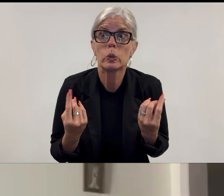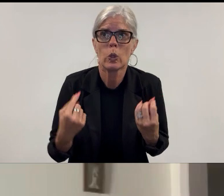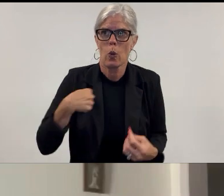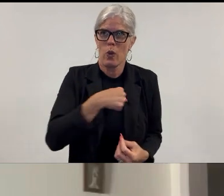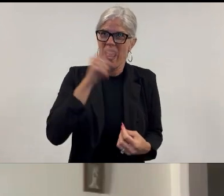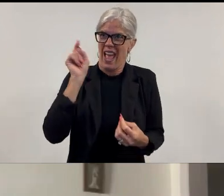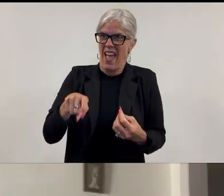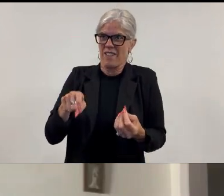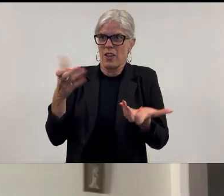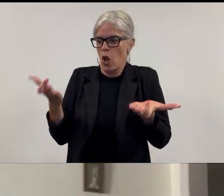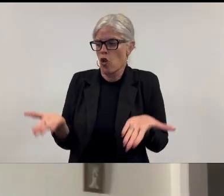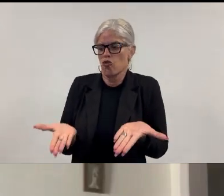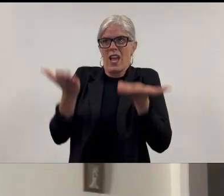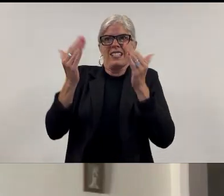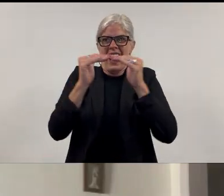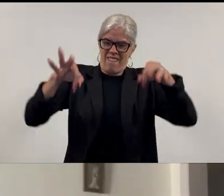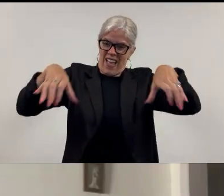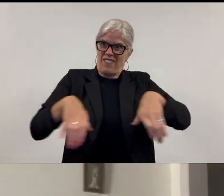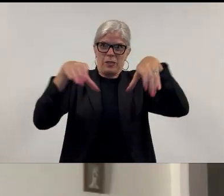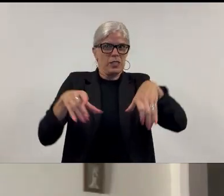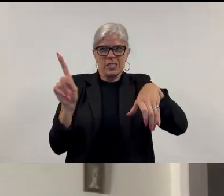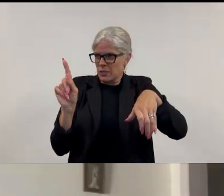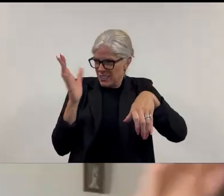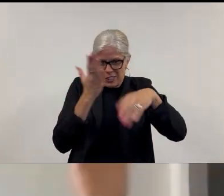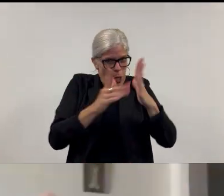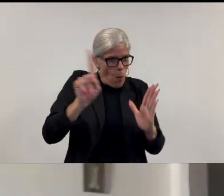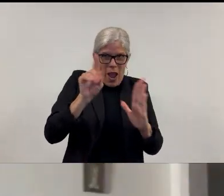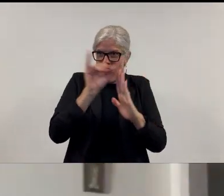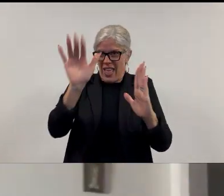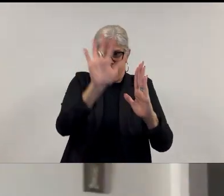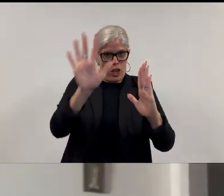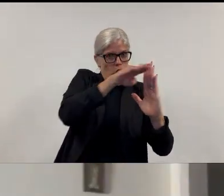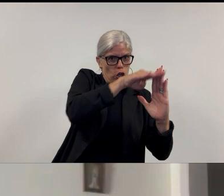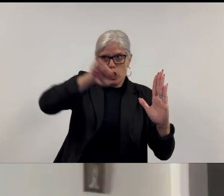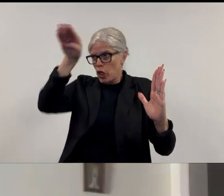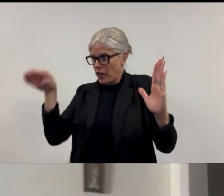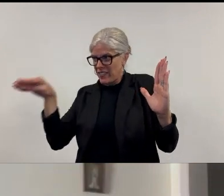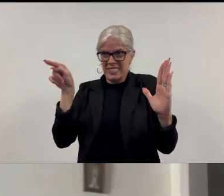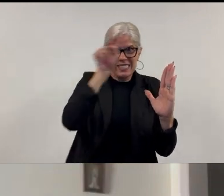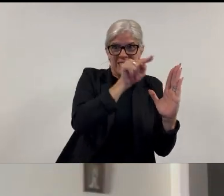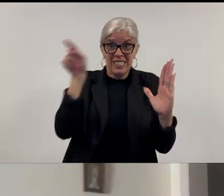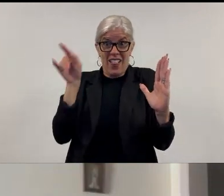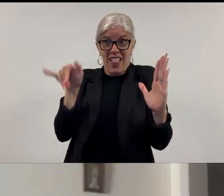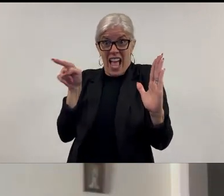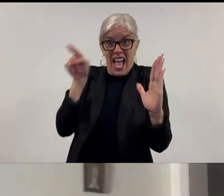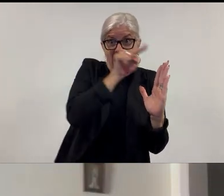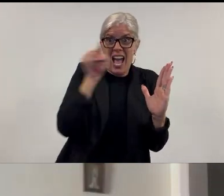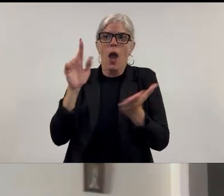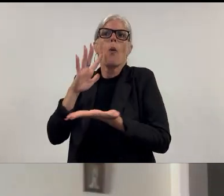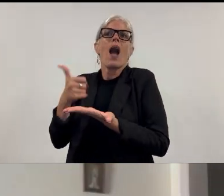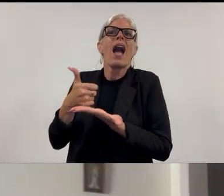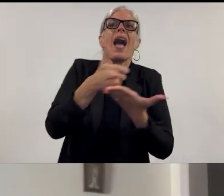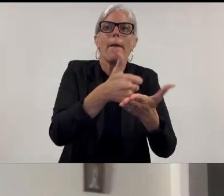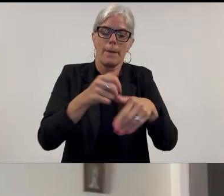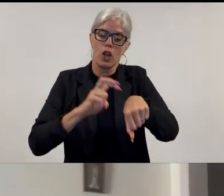sensory function. So raising the level of activity somewhere on that optimal curve is